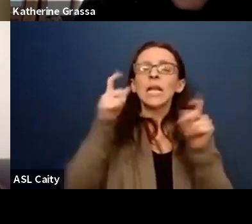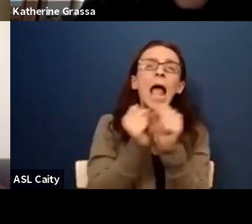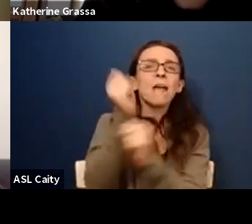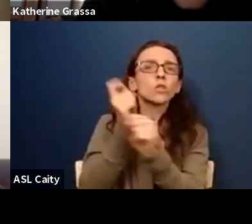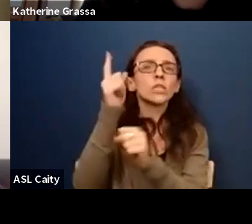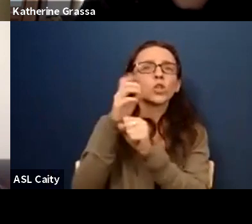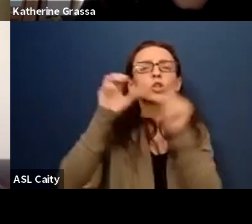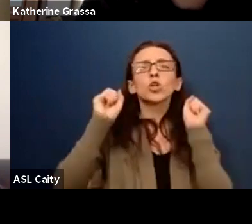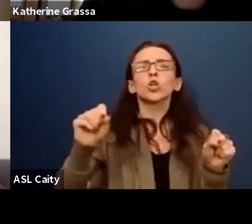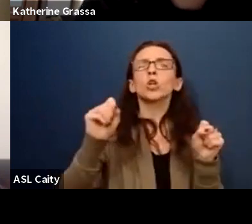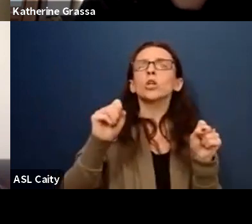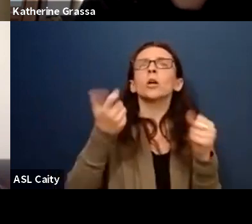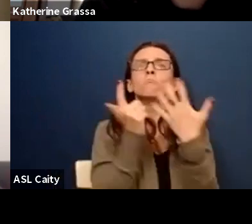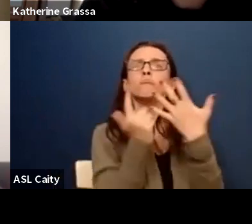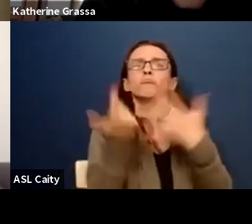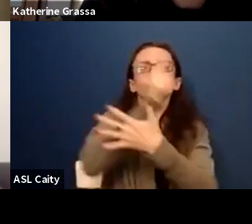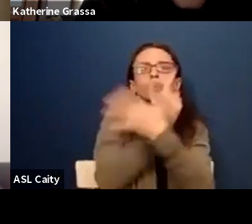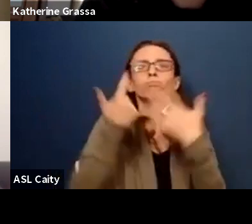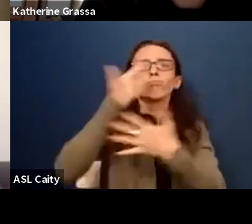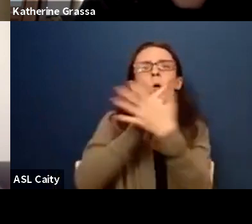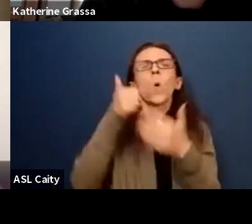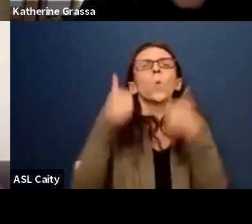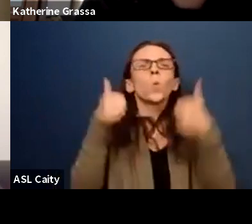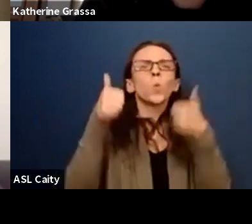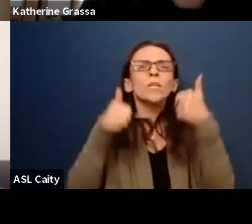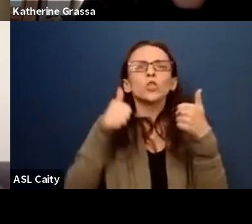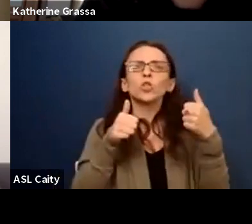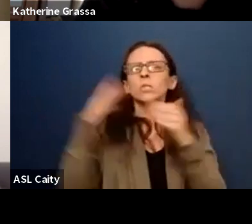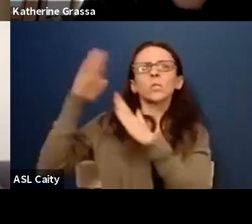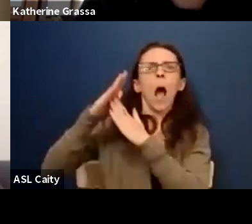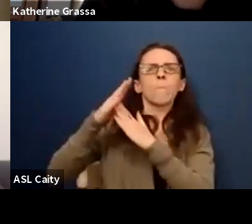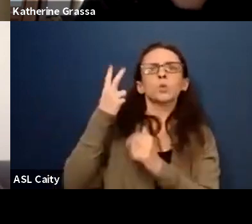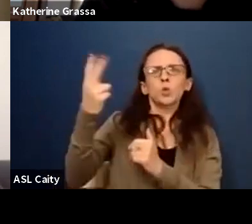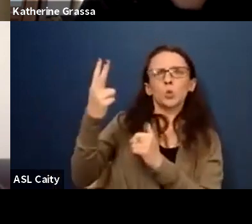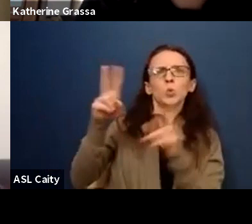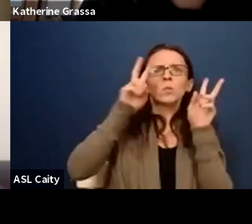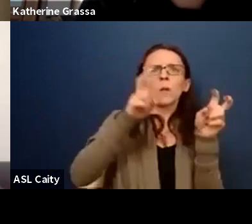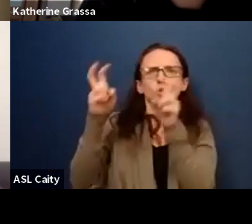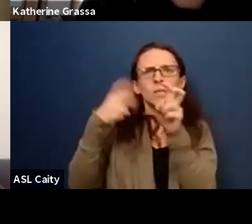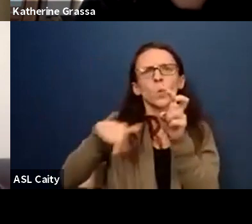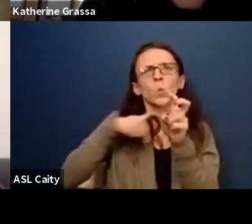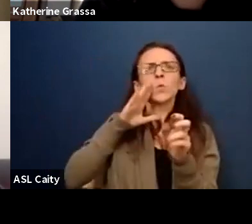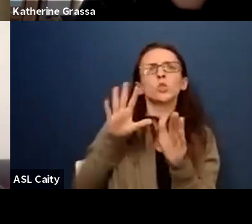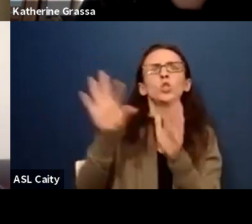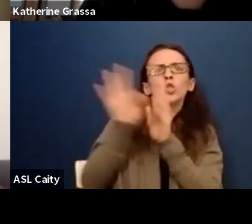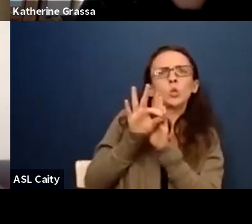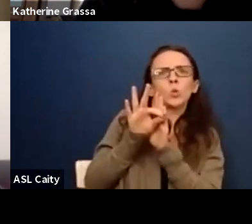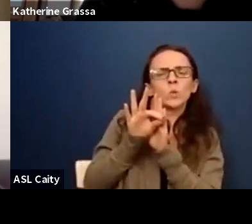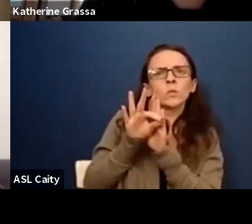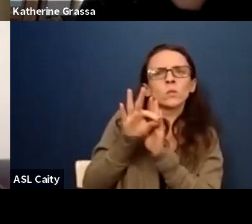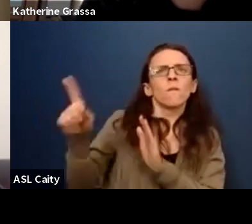year the two areas that BPS would use to select students